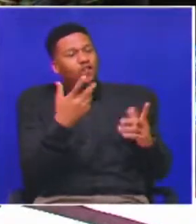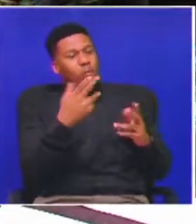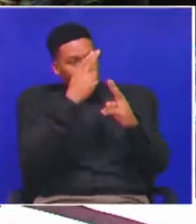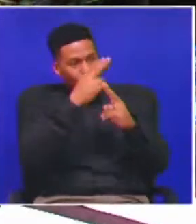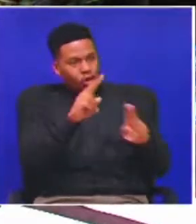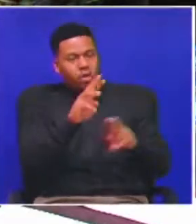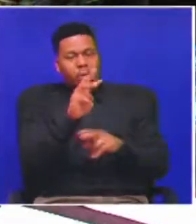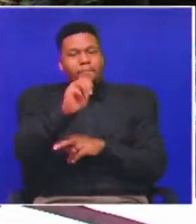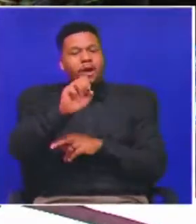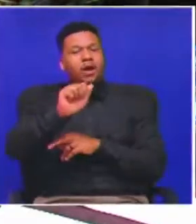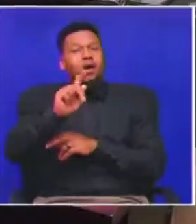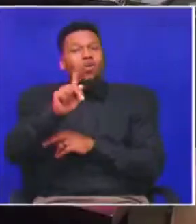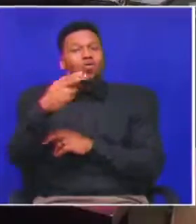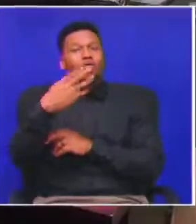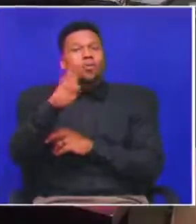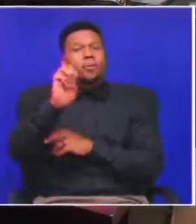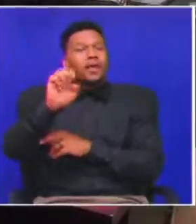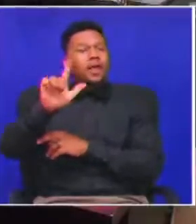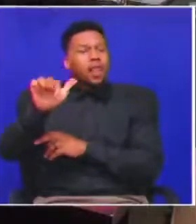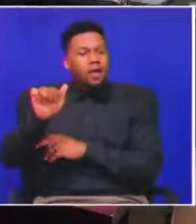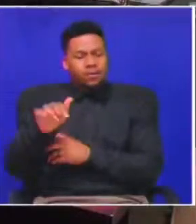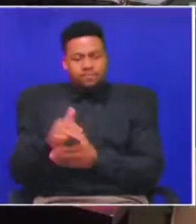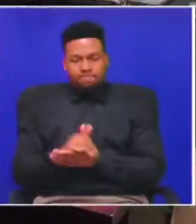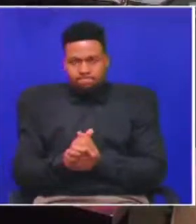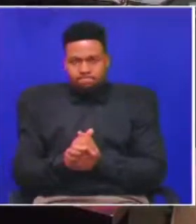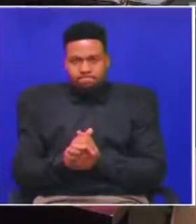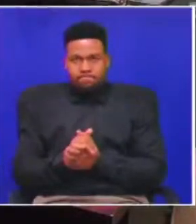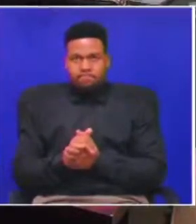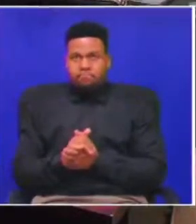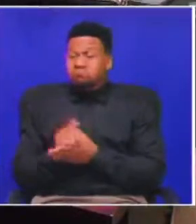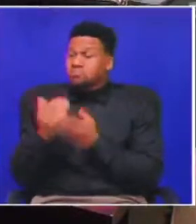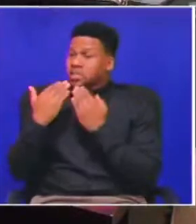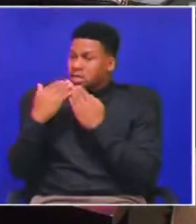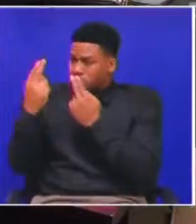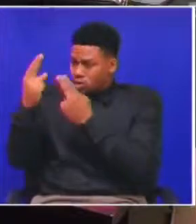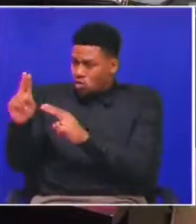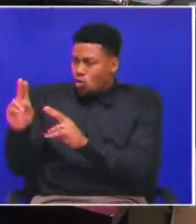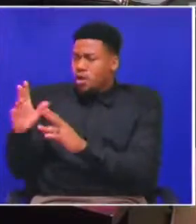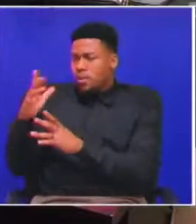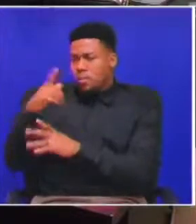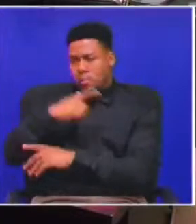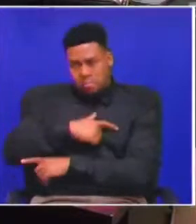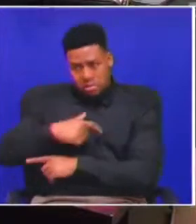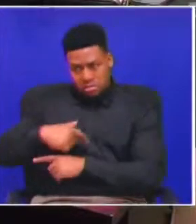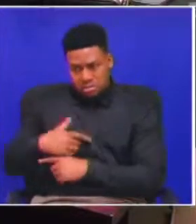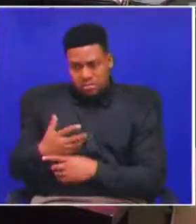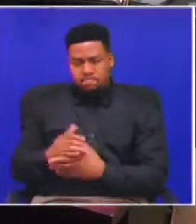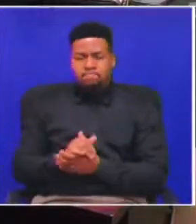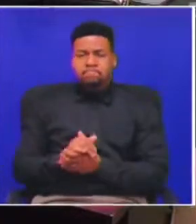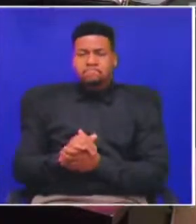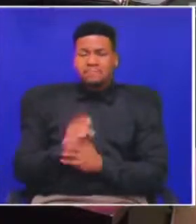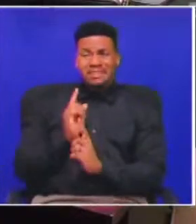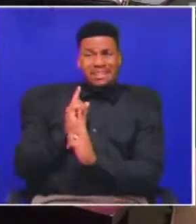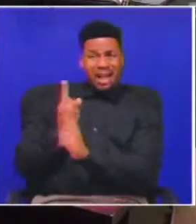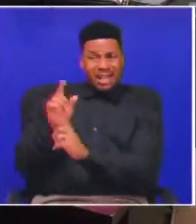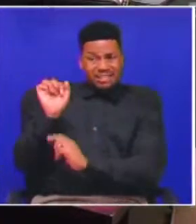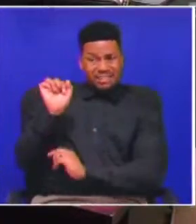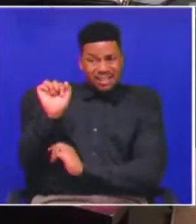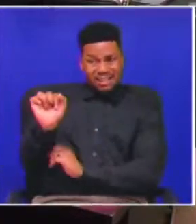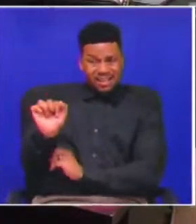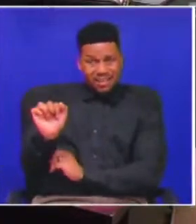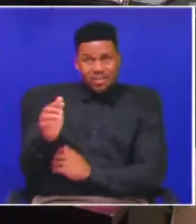Makubela. Thank you, Honorable President. I must say your response